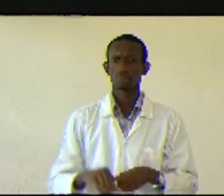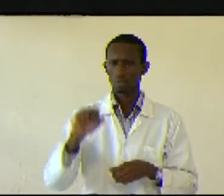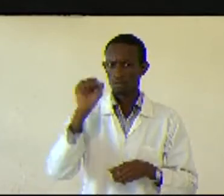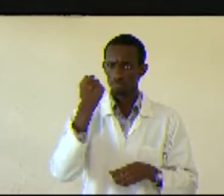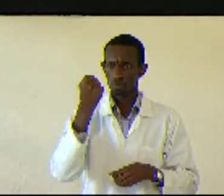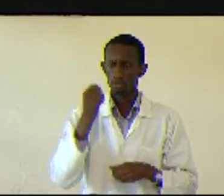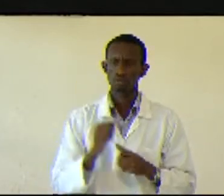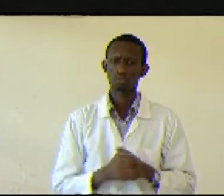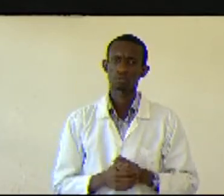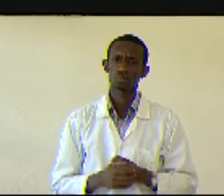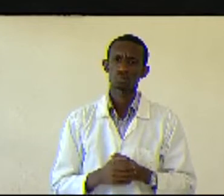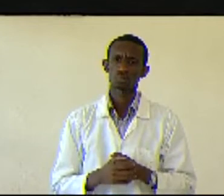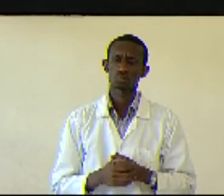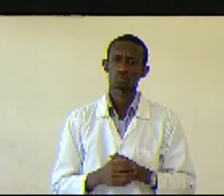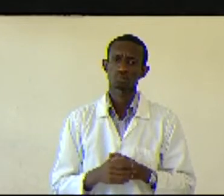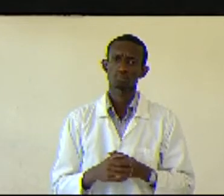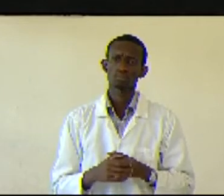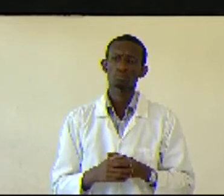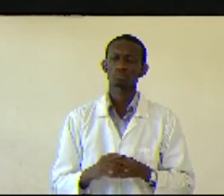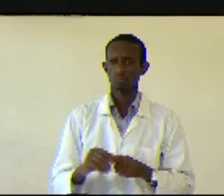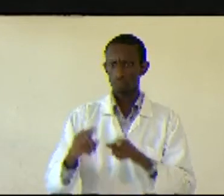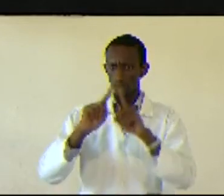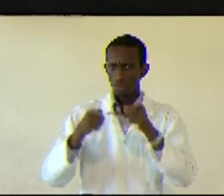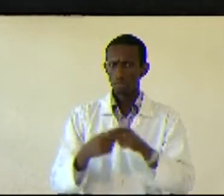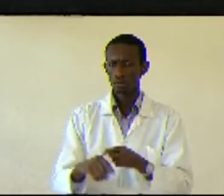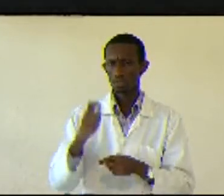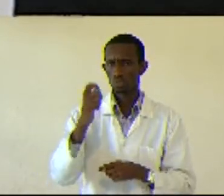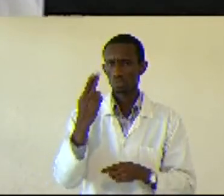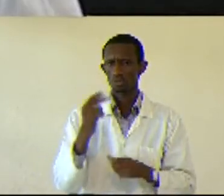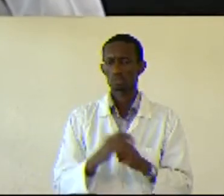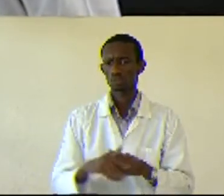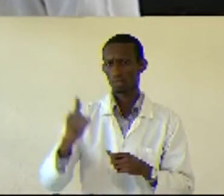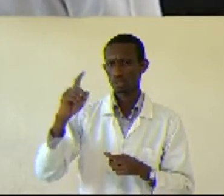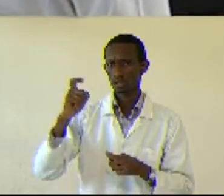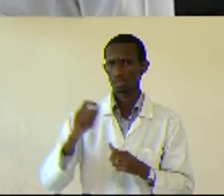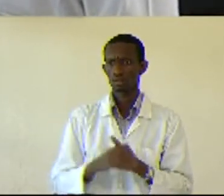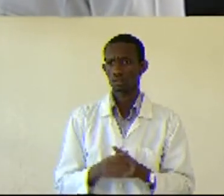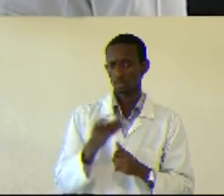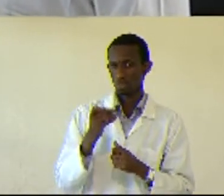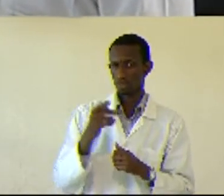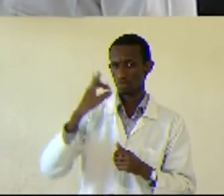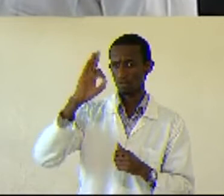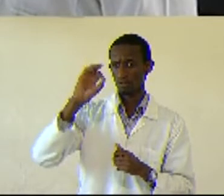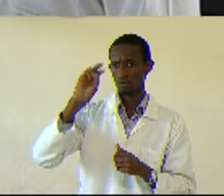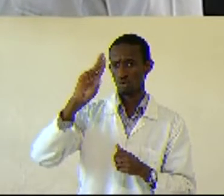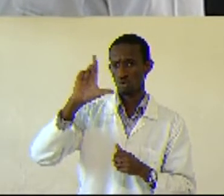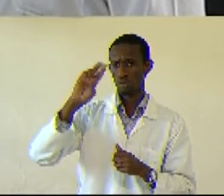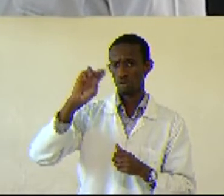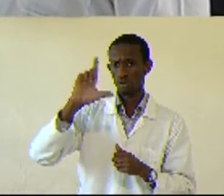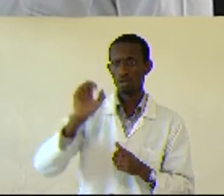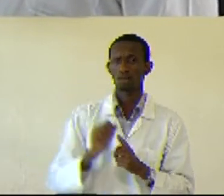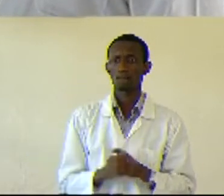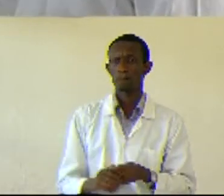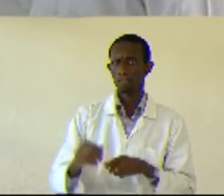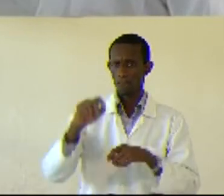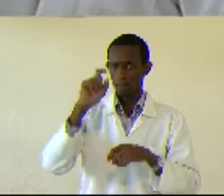of x squared dx. This is the formula of integral of x power n